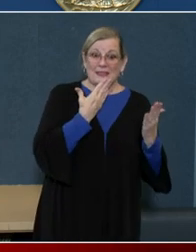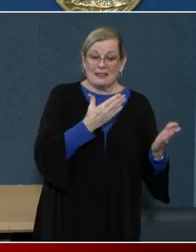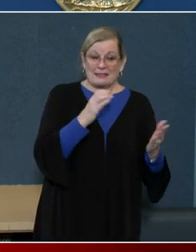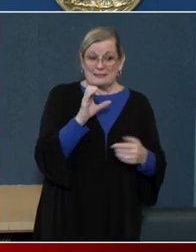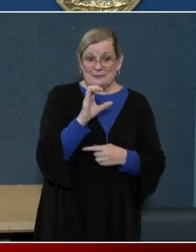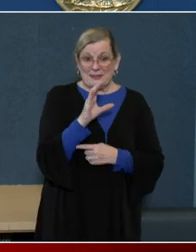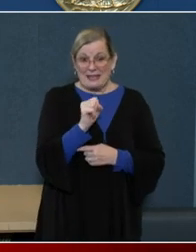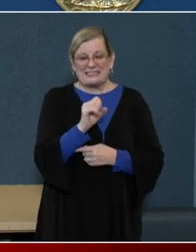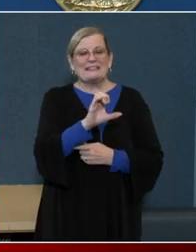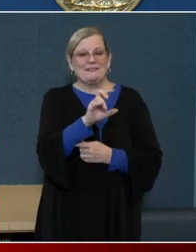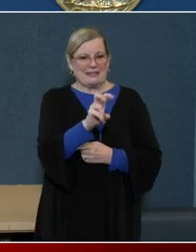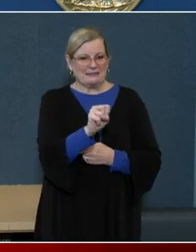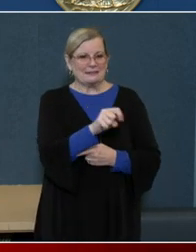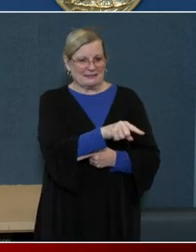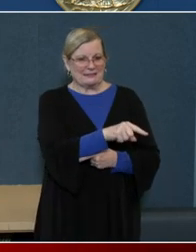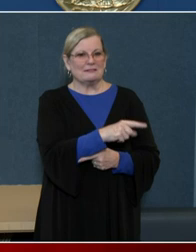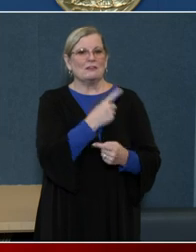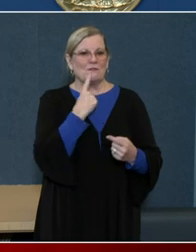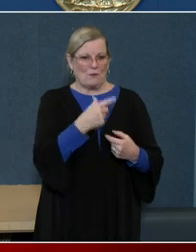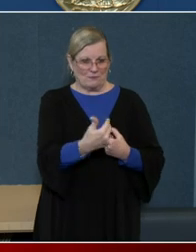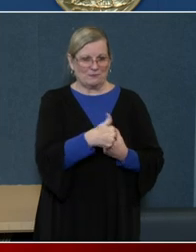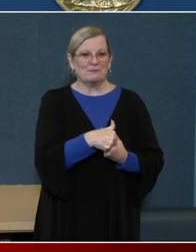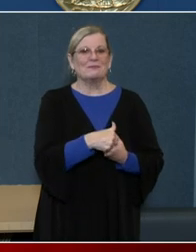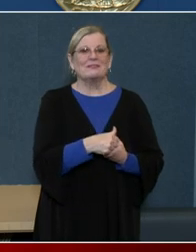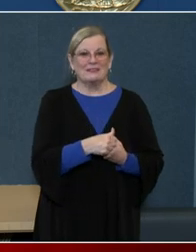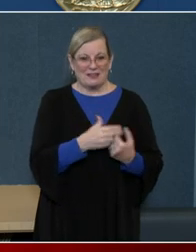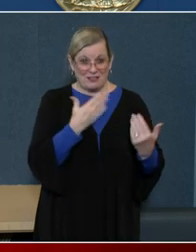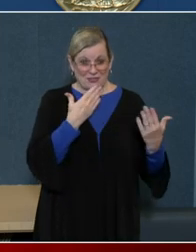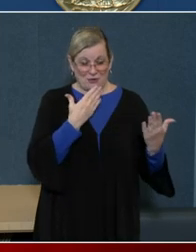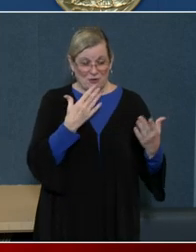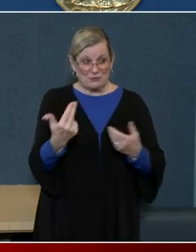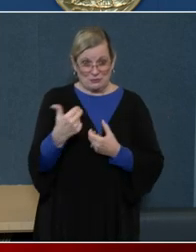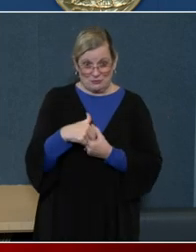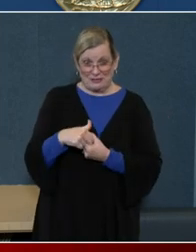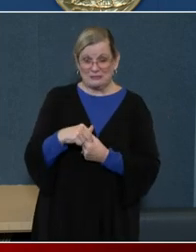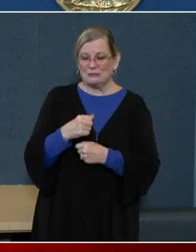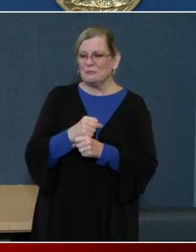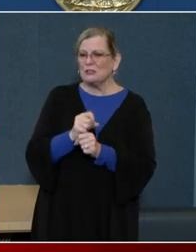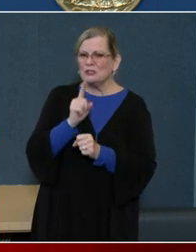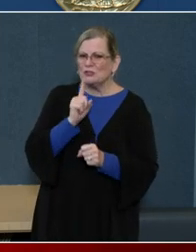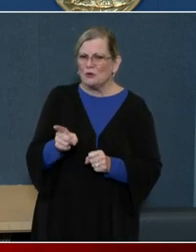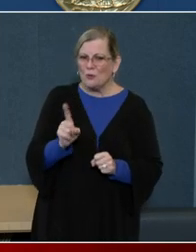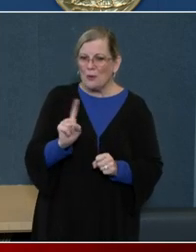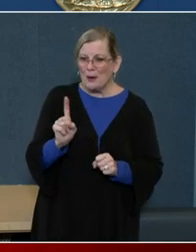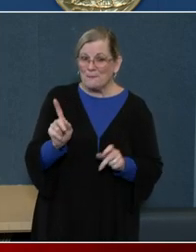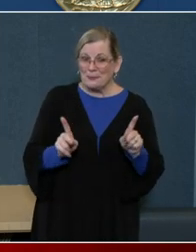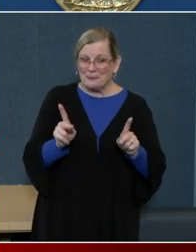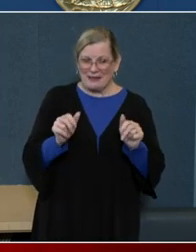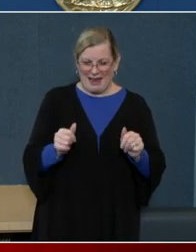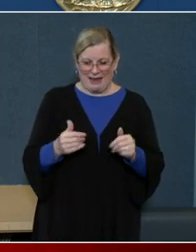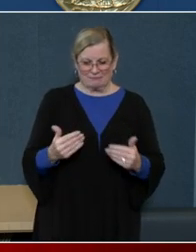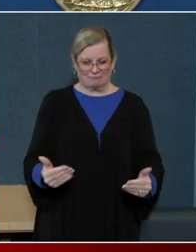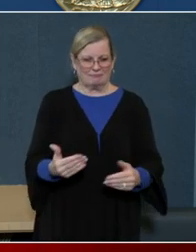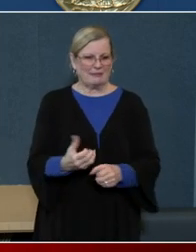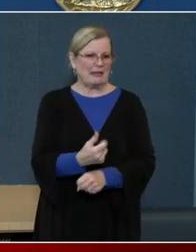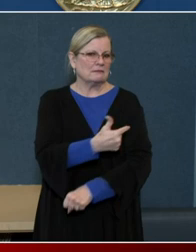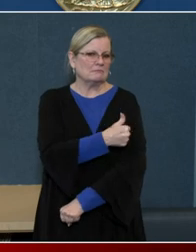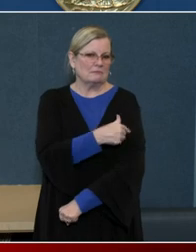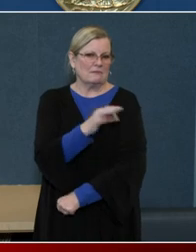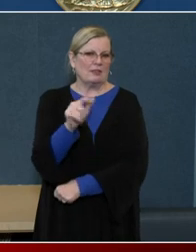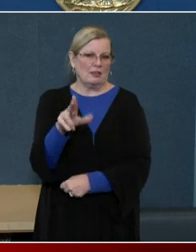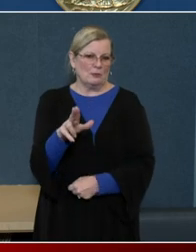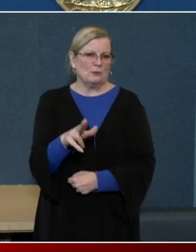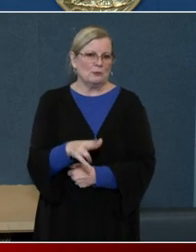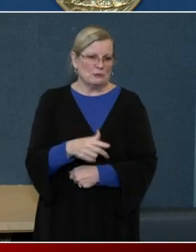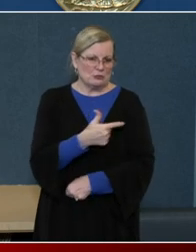joining with us to make sure that everybody is getting the flu vaccine. Everybody